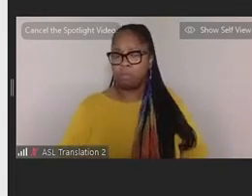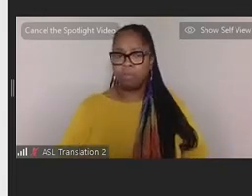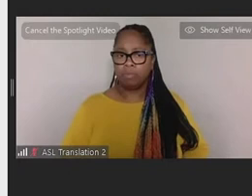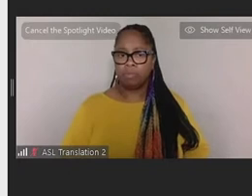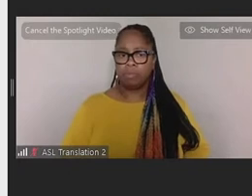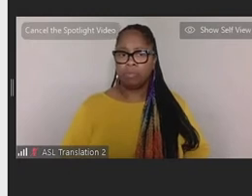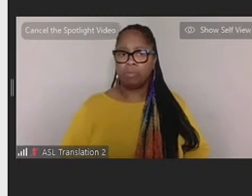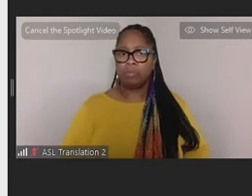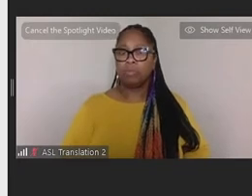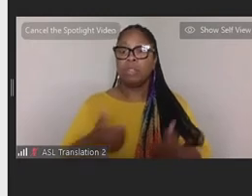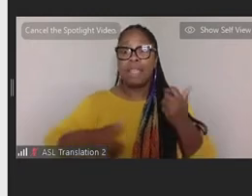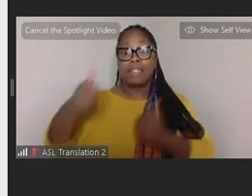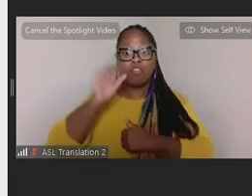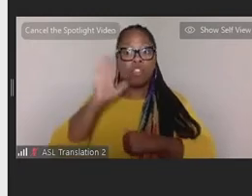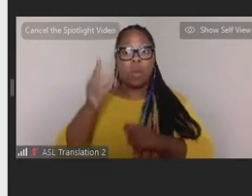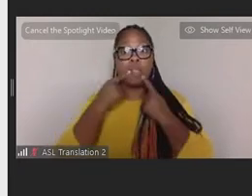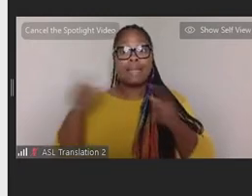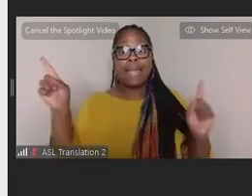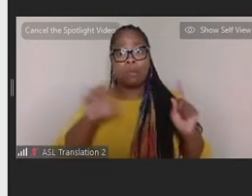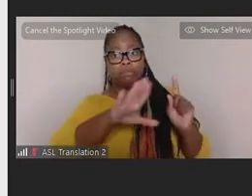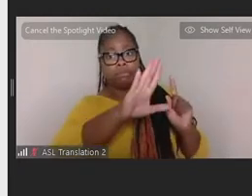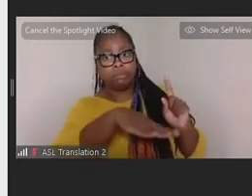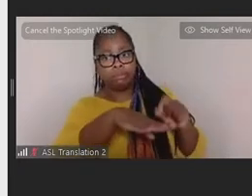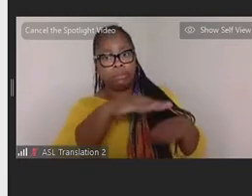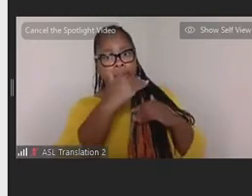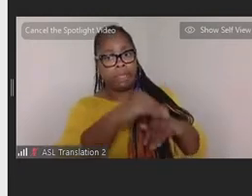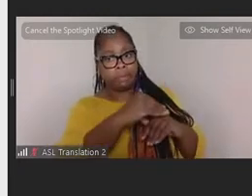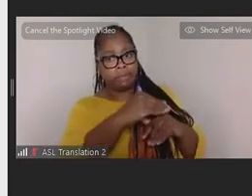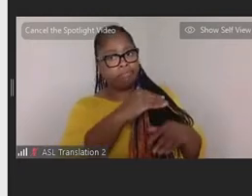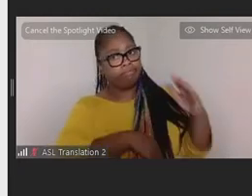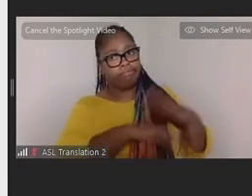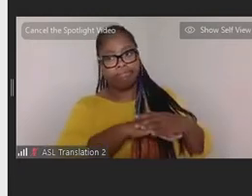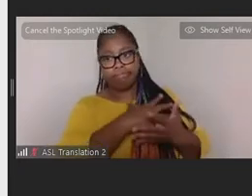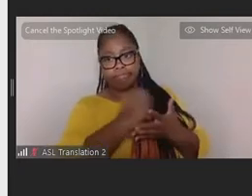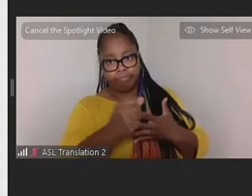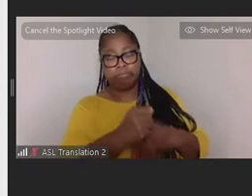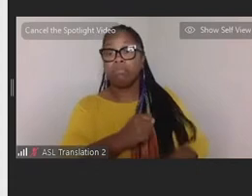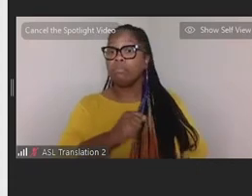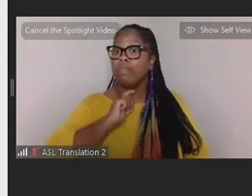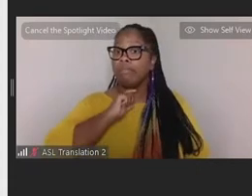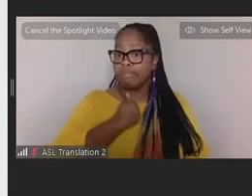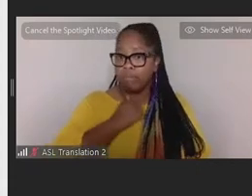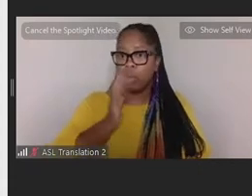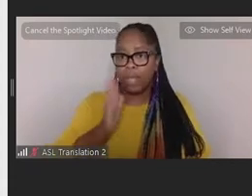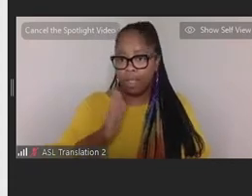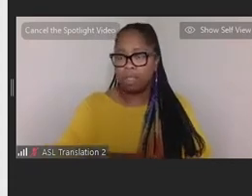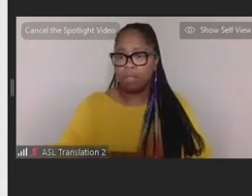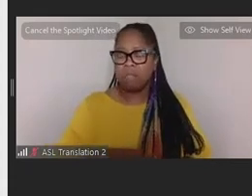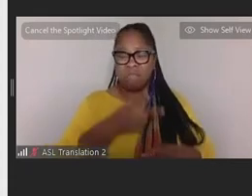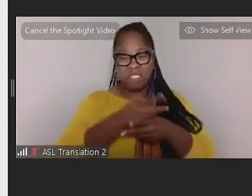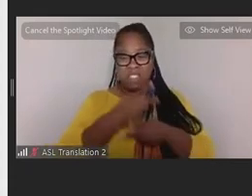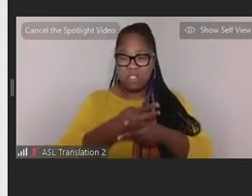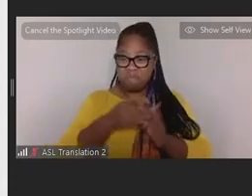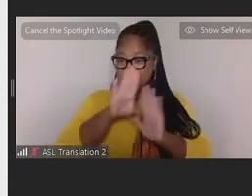The chair will announce when the time limit is reached, at which point your microphone will be muted. Please be mindful of potential background noise